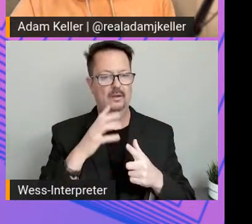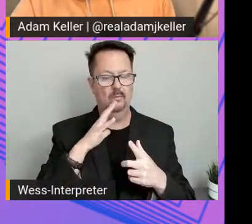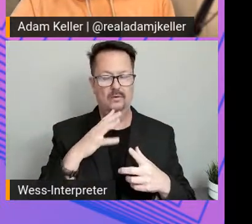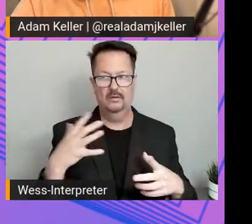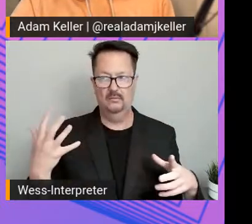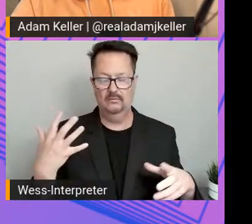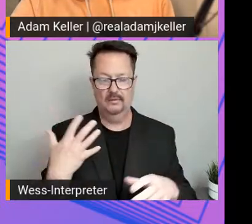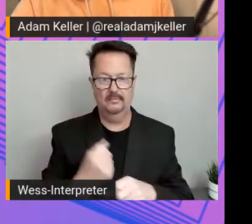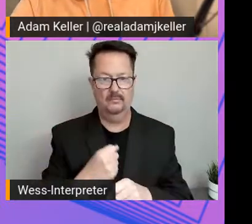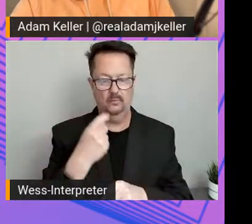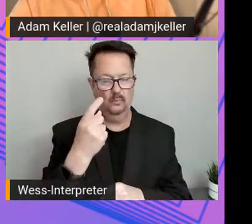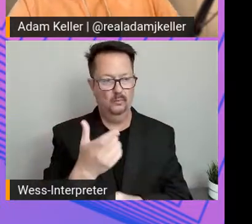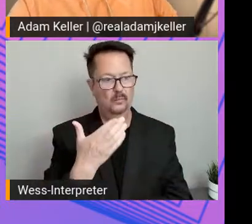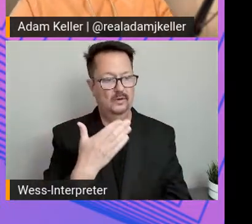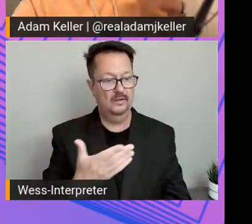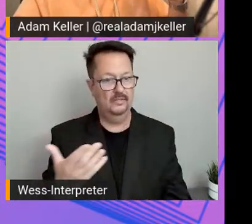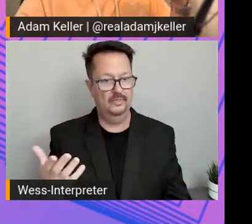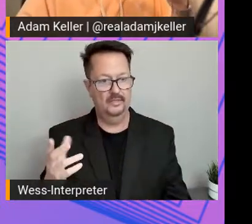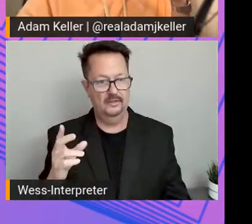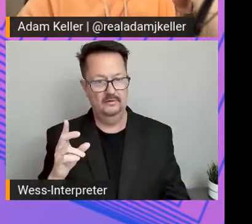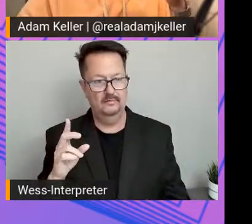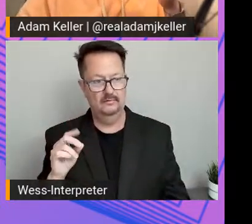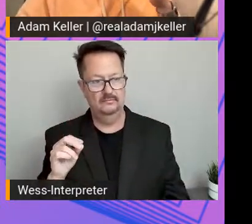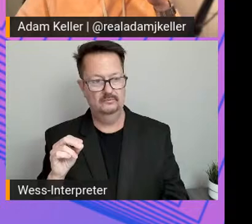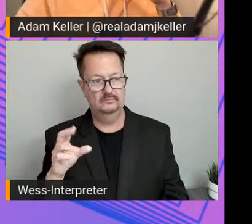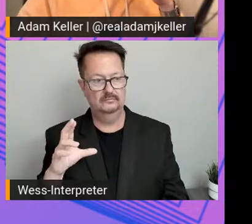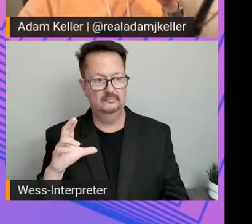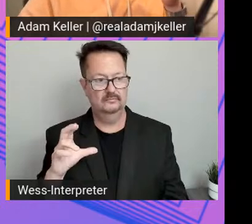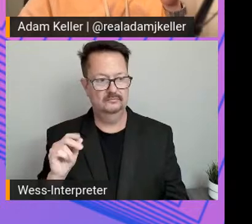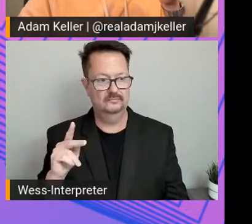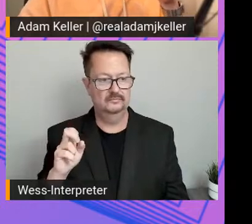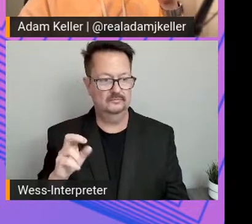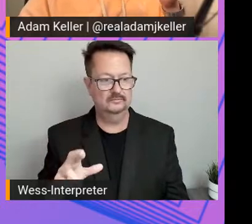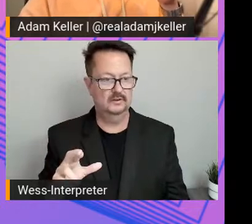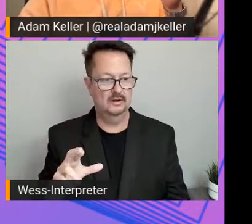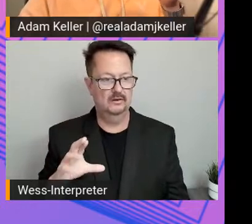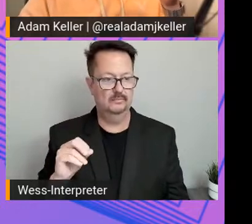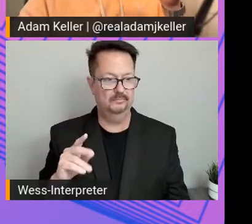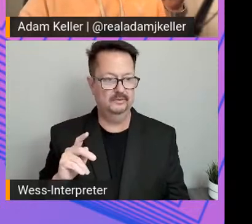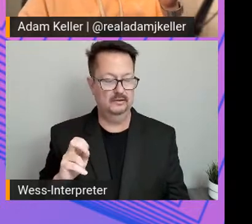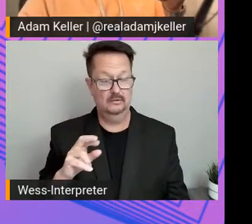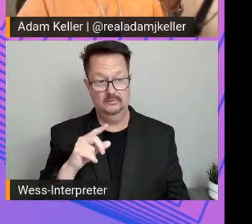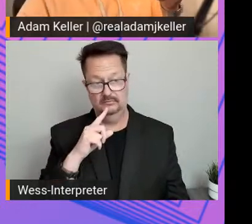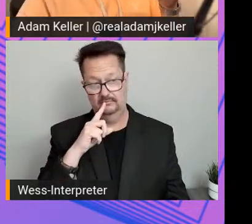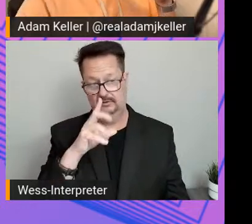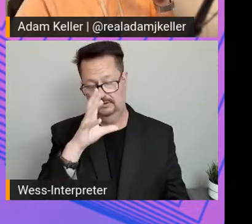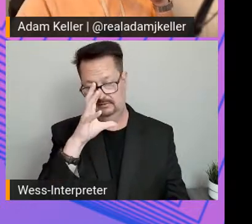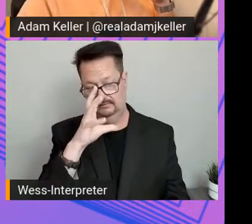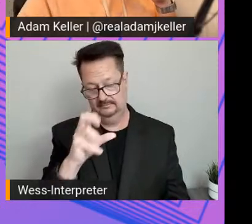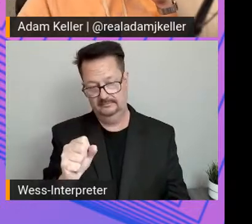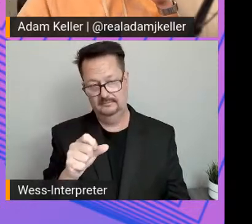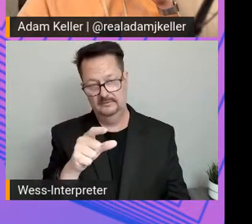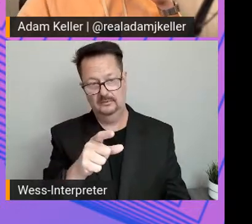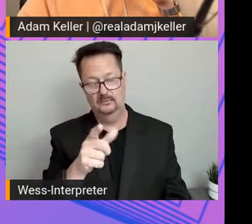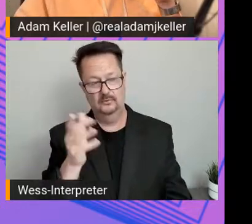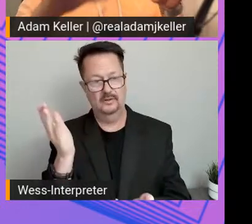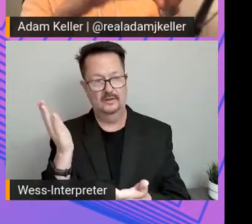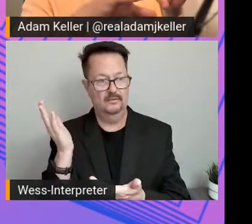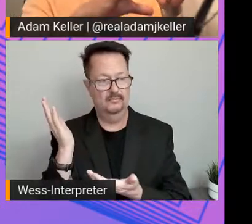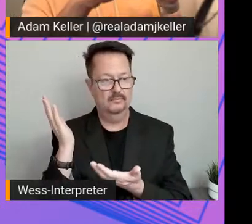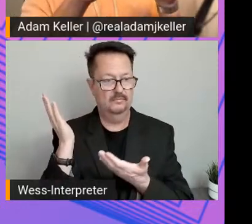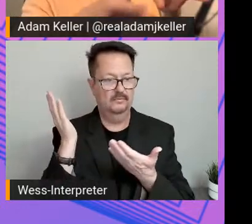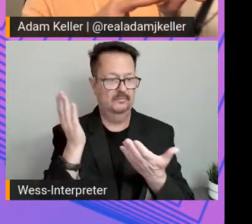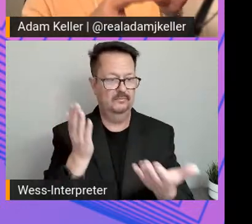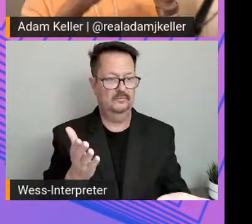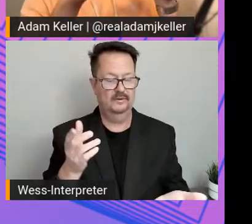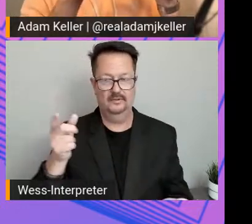The one thing about Docker Compose that is really compelling is you can actually take your, you can run